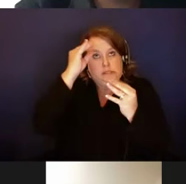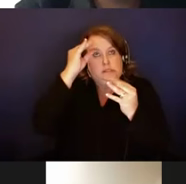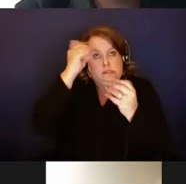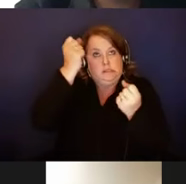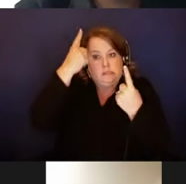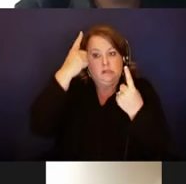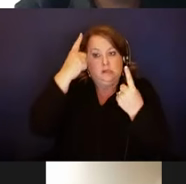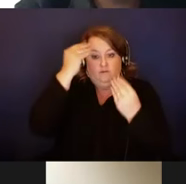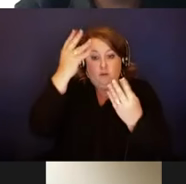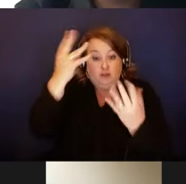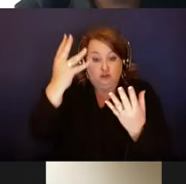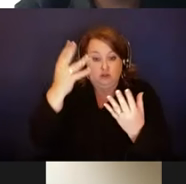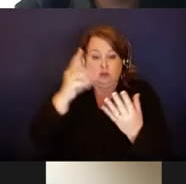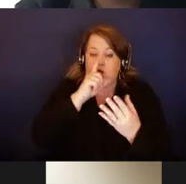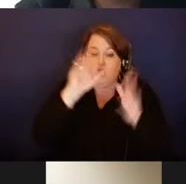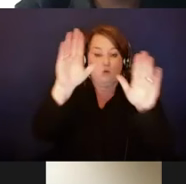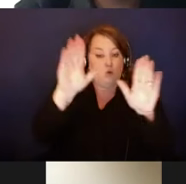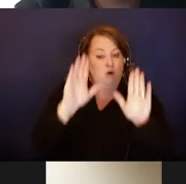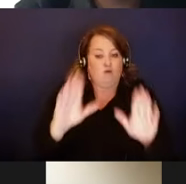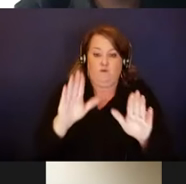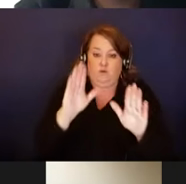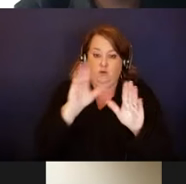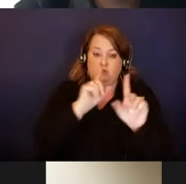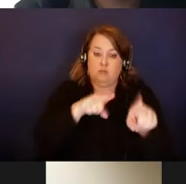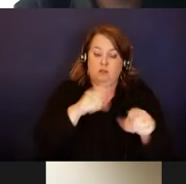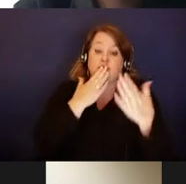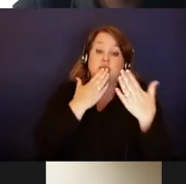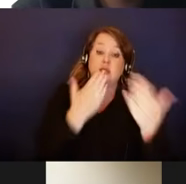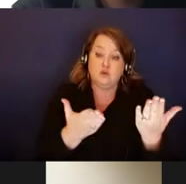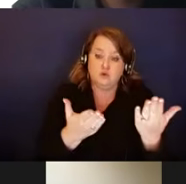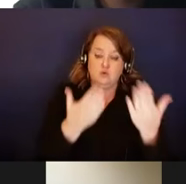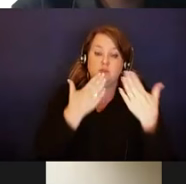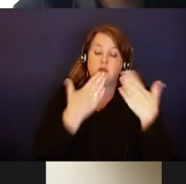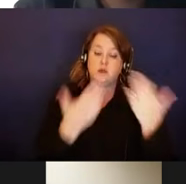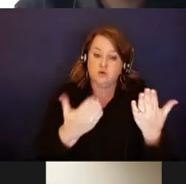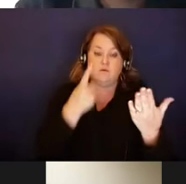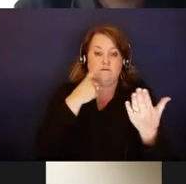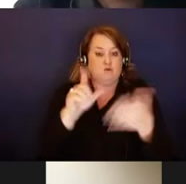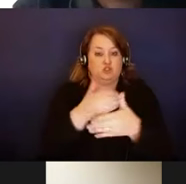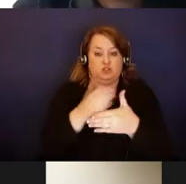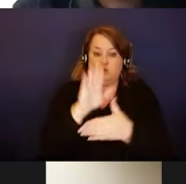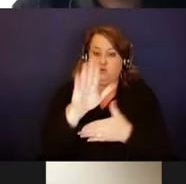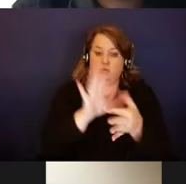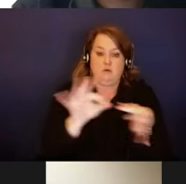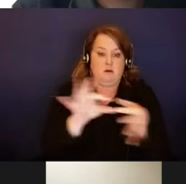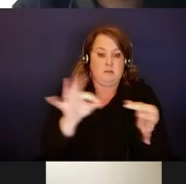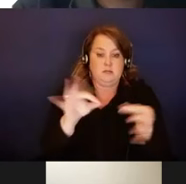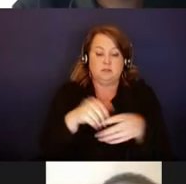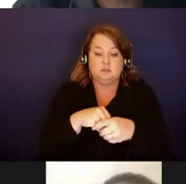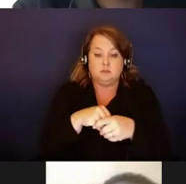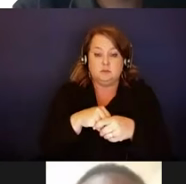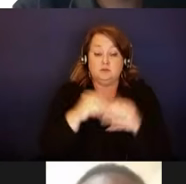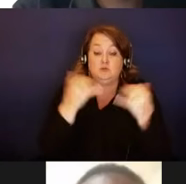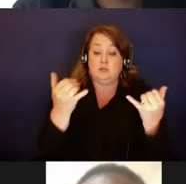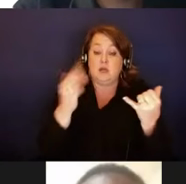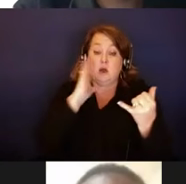Great. These are all really incredible responses. Thank you so much. And please feel free to keep sharing these in the chat box. So with that, I'm going to